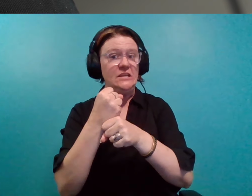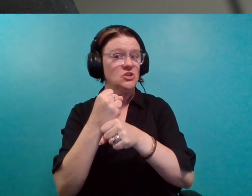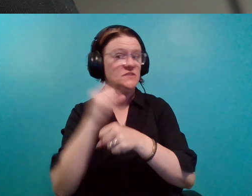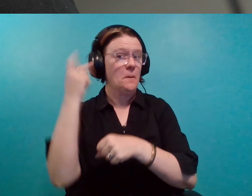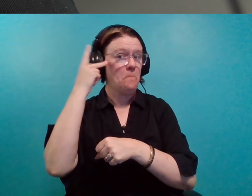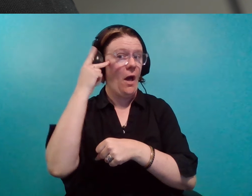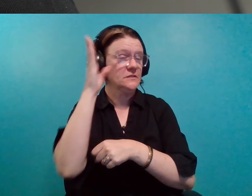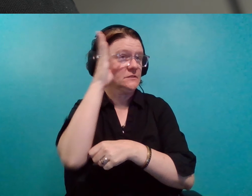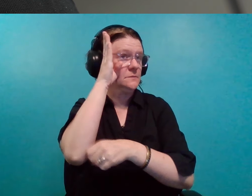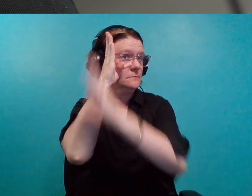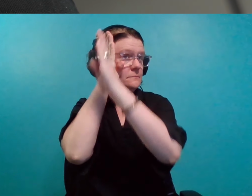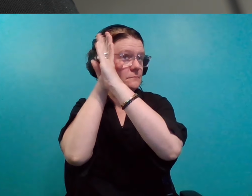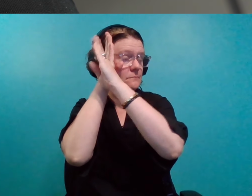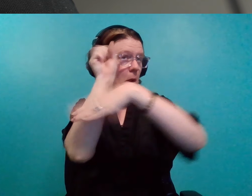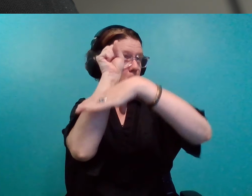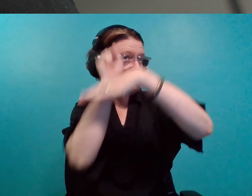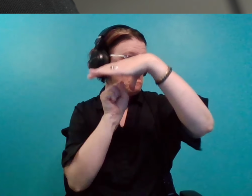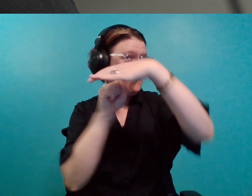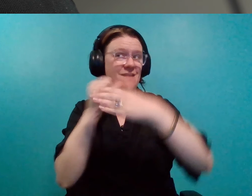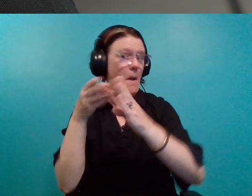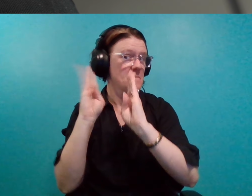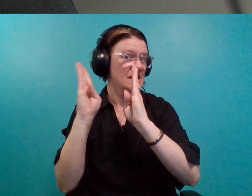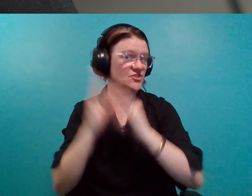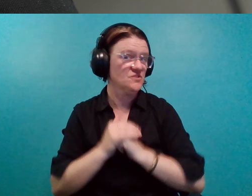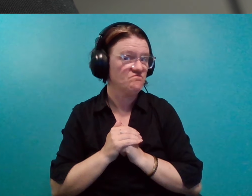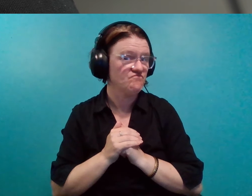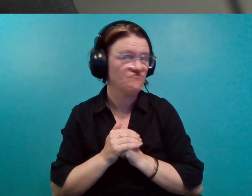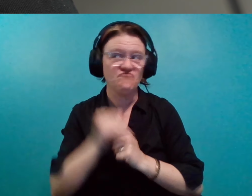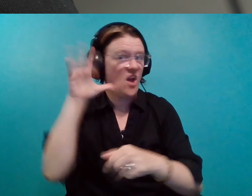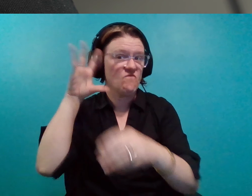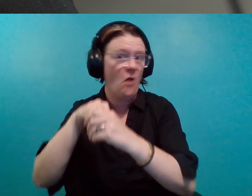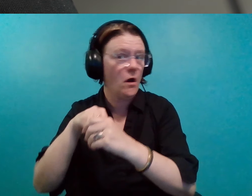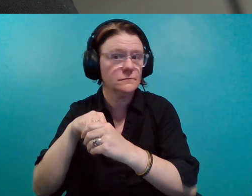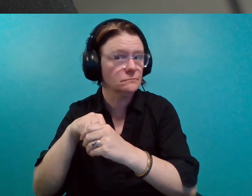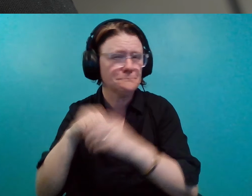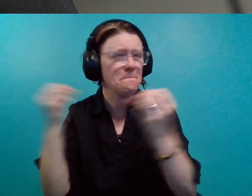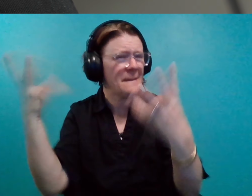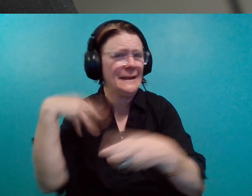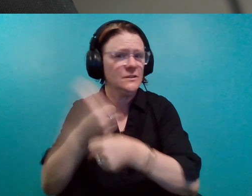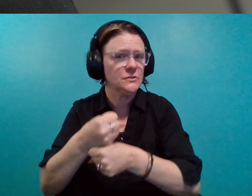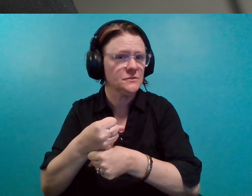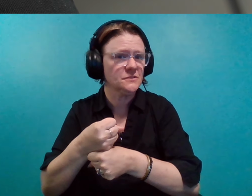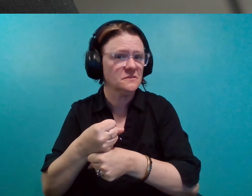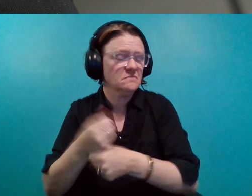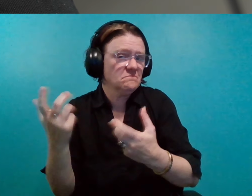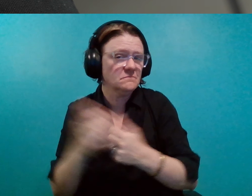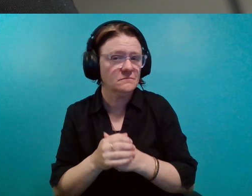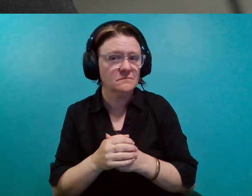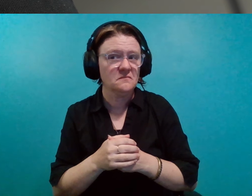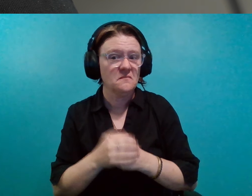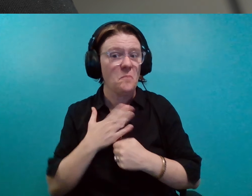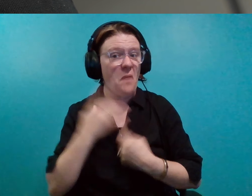head in the sand and didn't follow politics and didn't engage because my